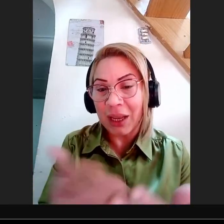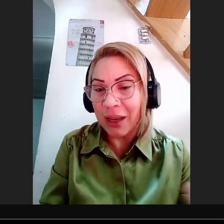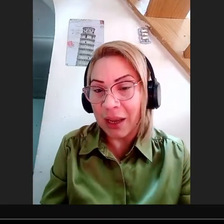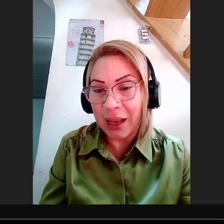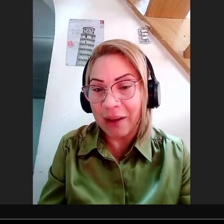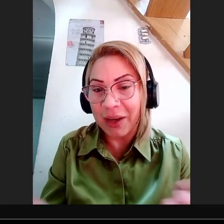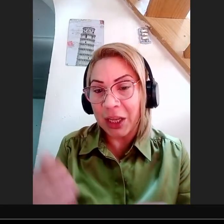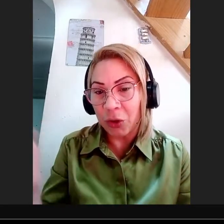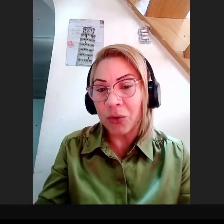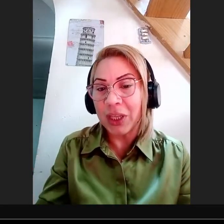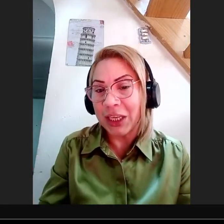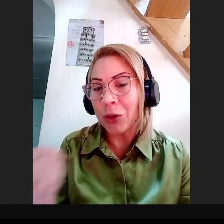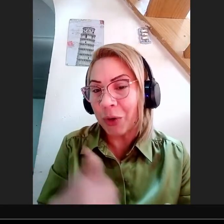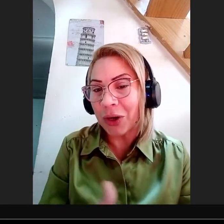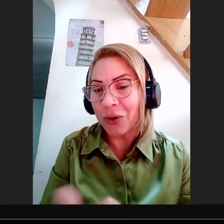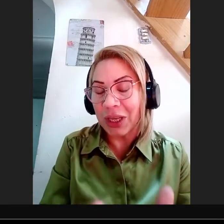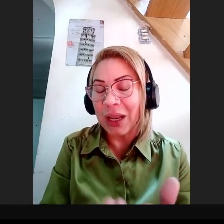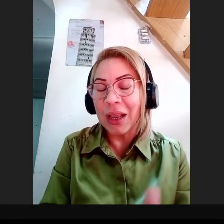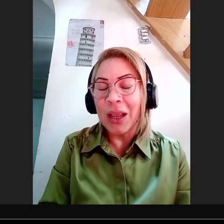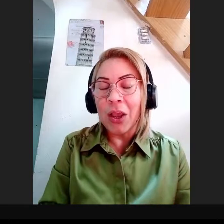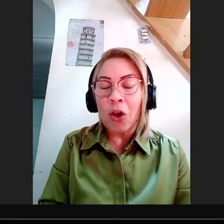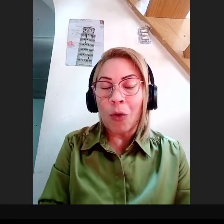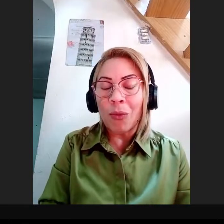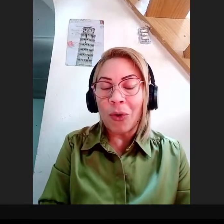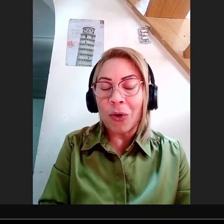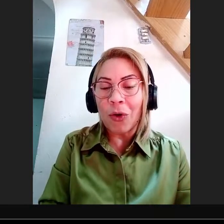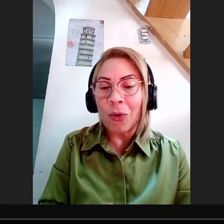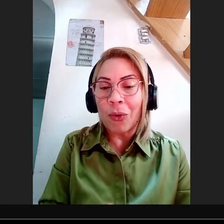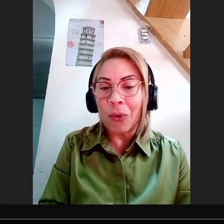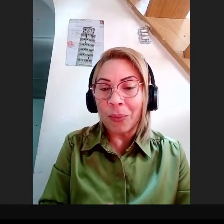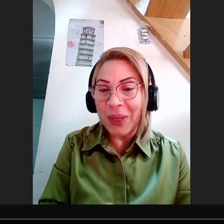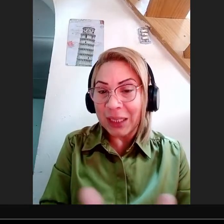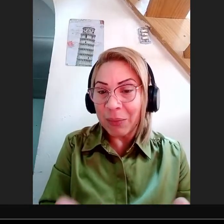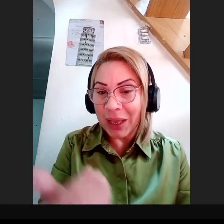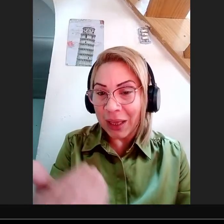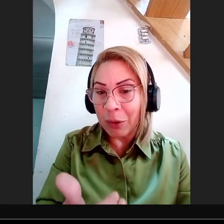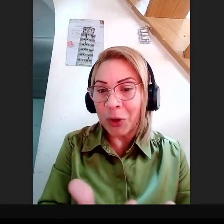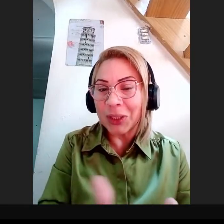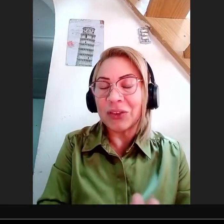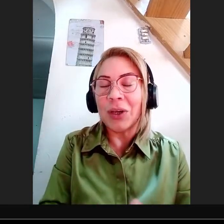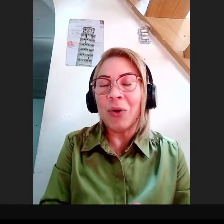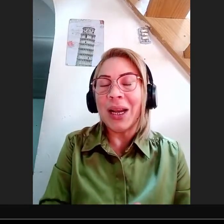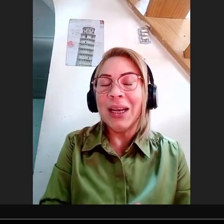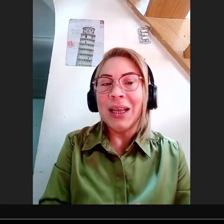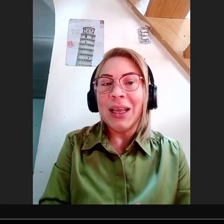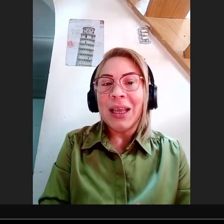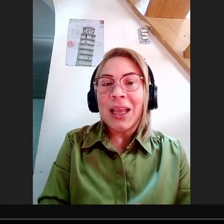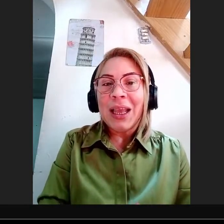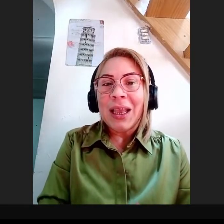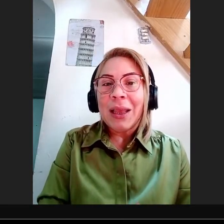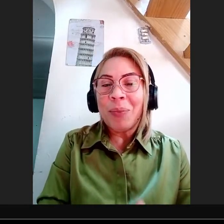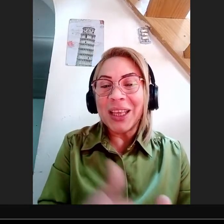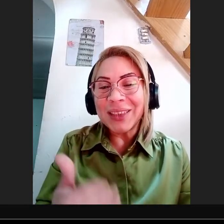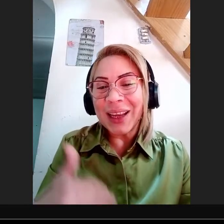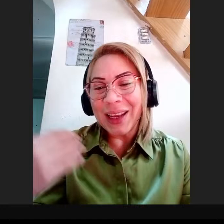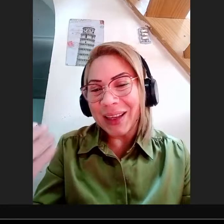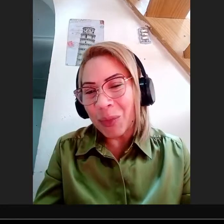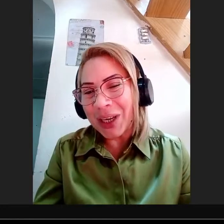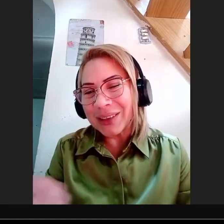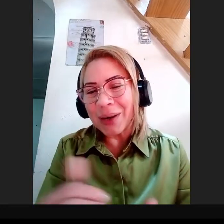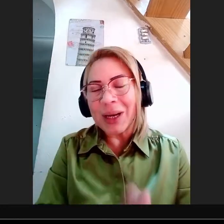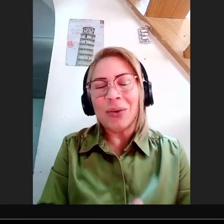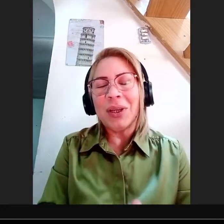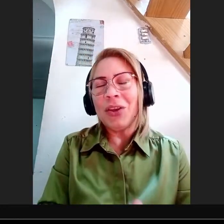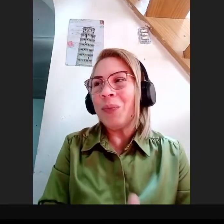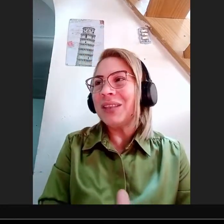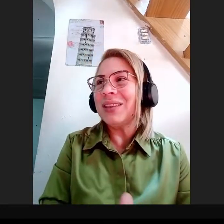correctly for the employers and for all the others. And they are committing a crime because